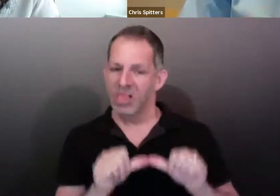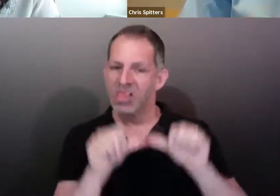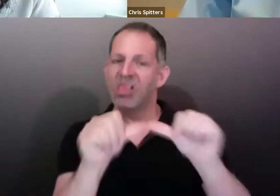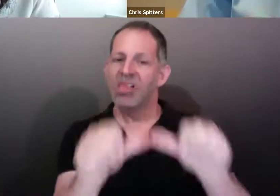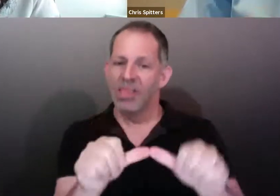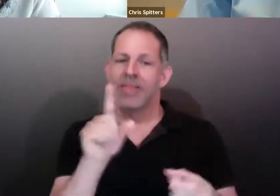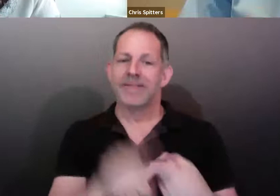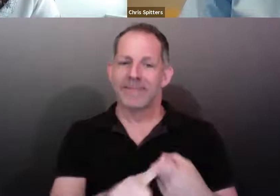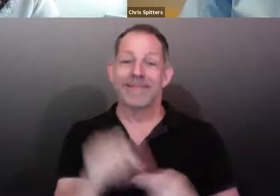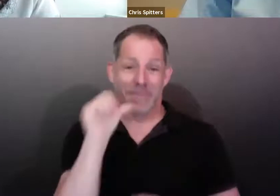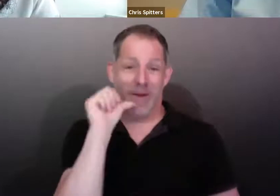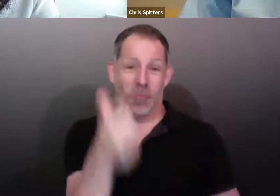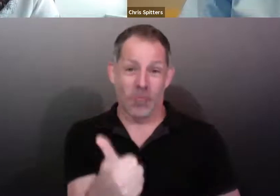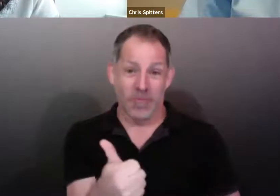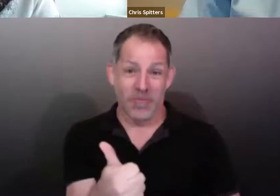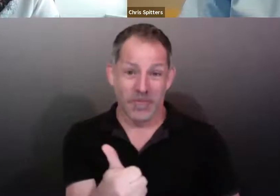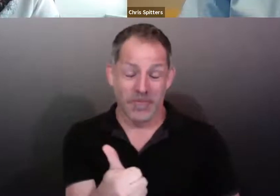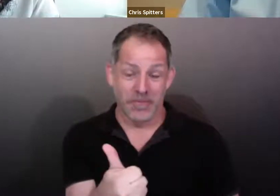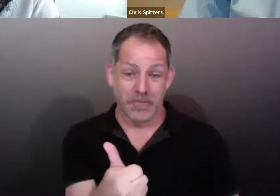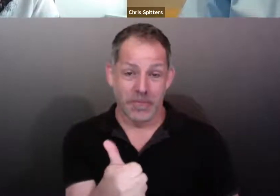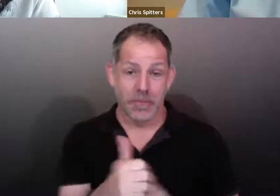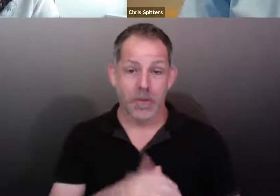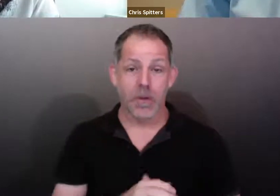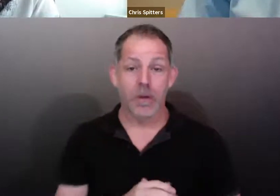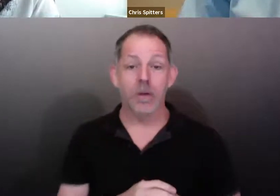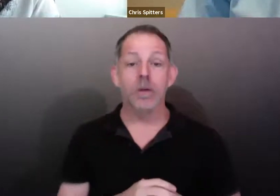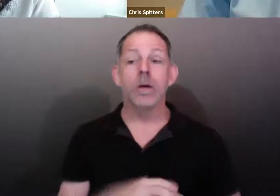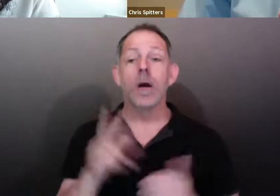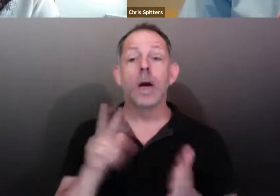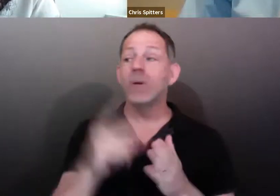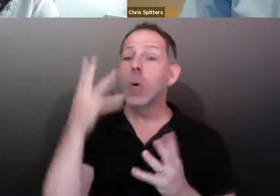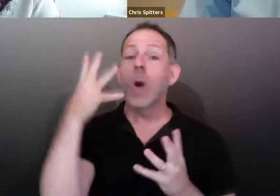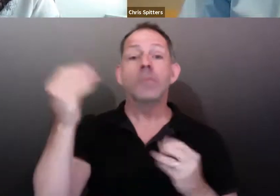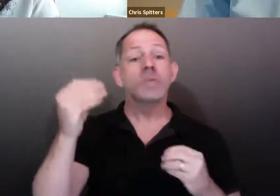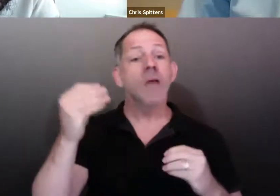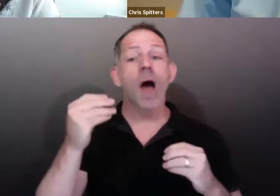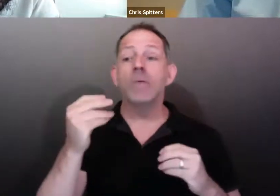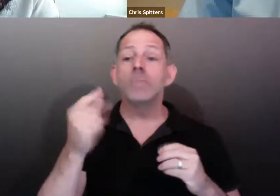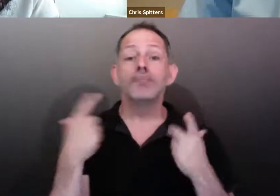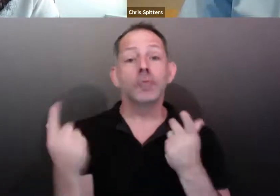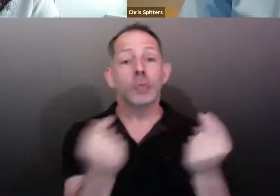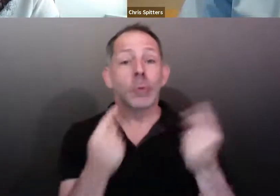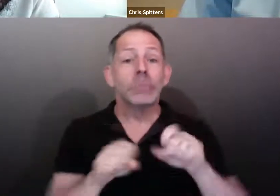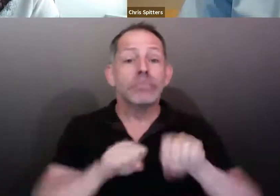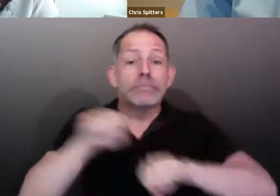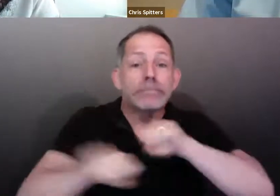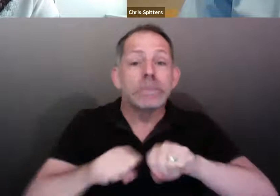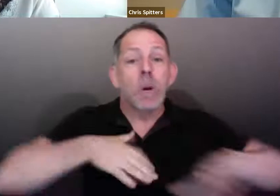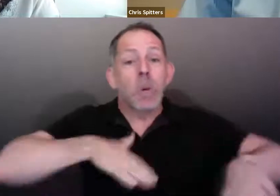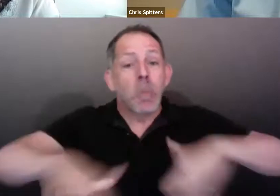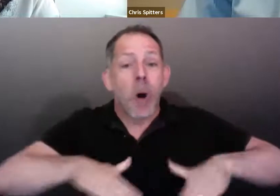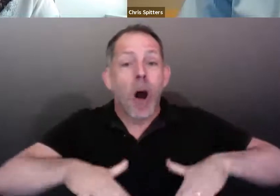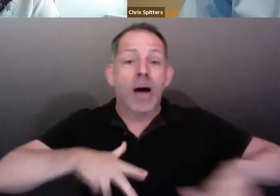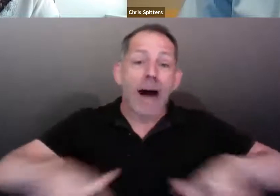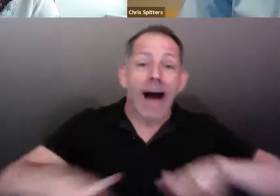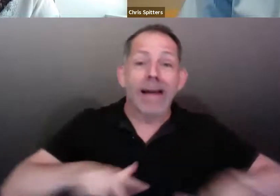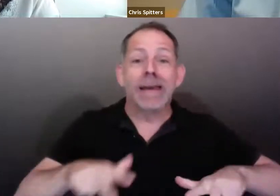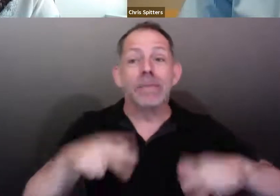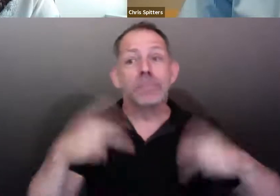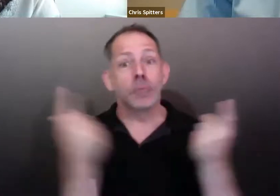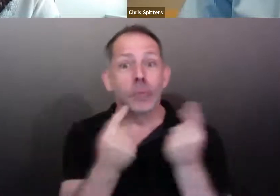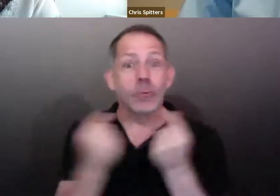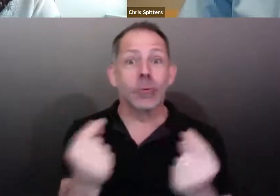strenuous outdoor activity ill-advised for anyone. And really, even moderate